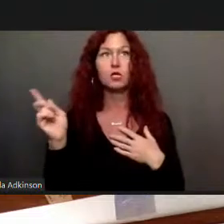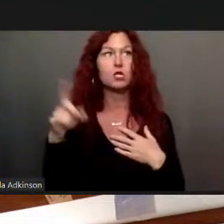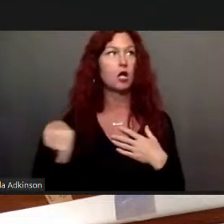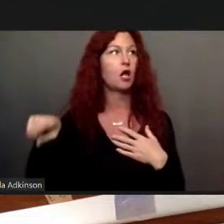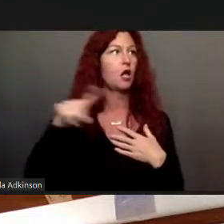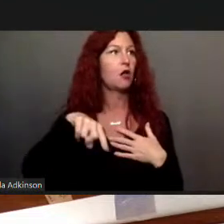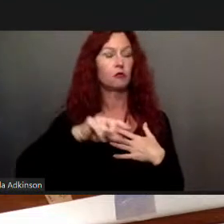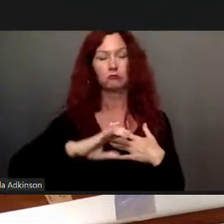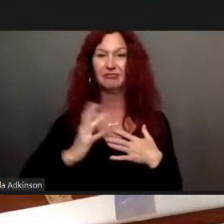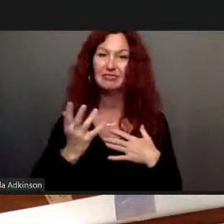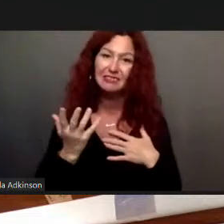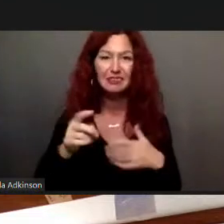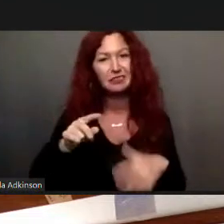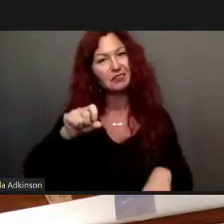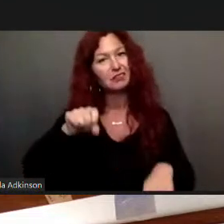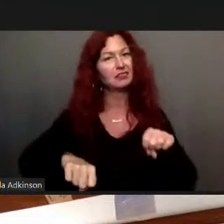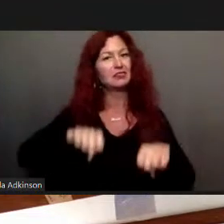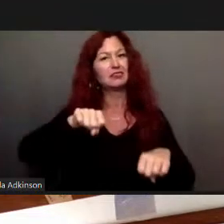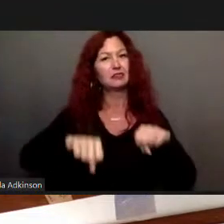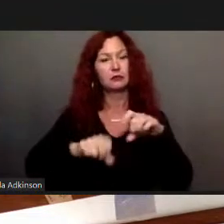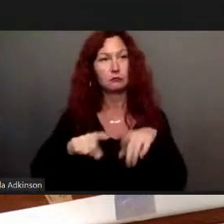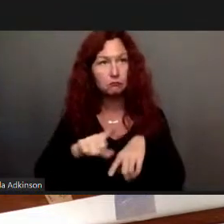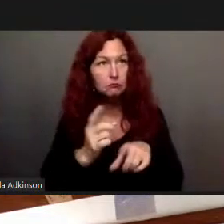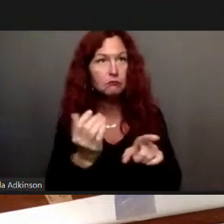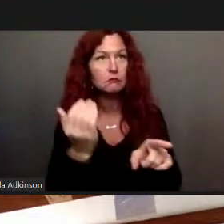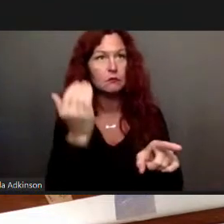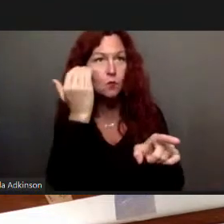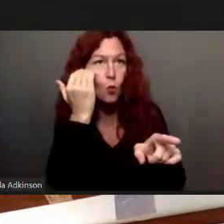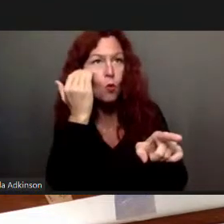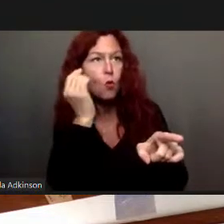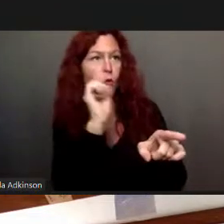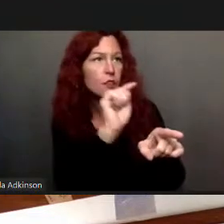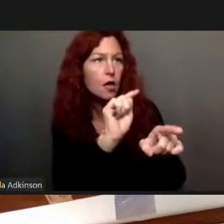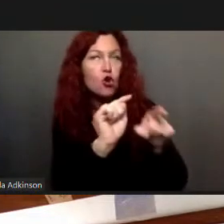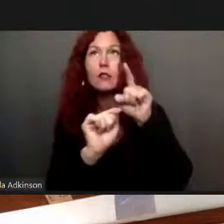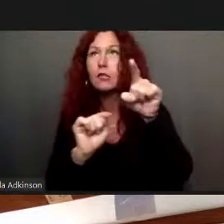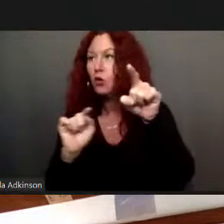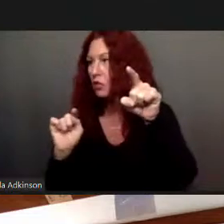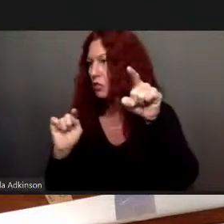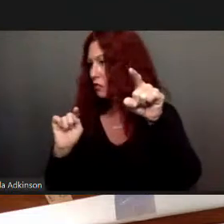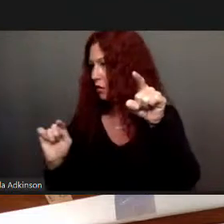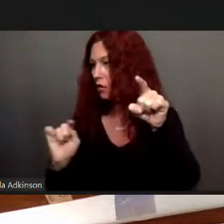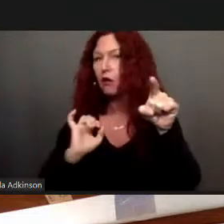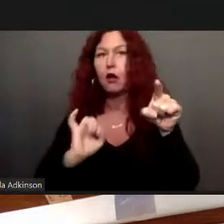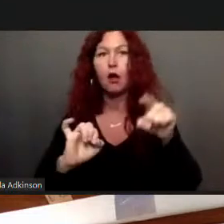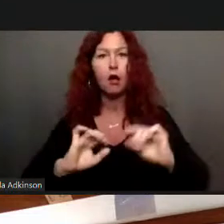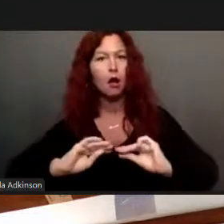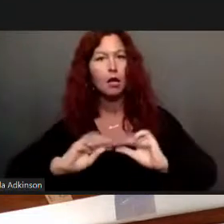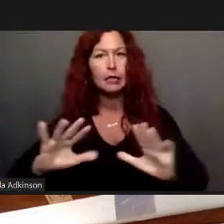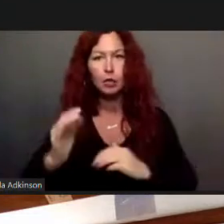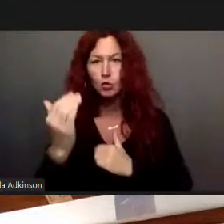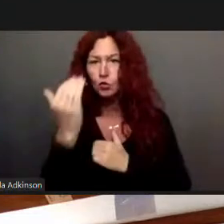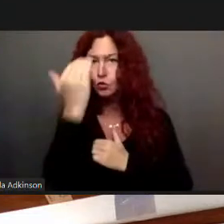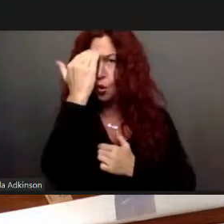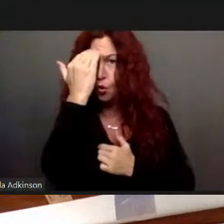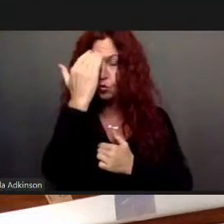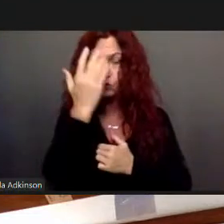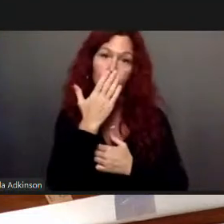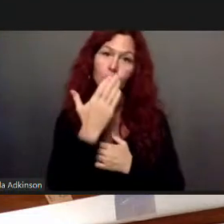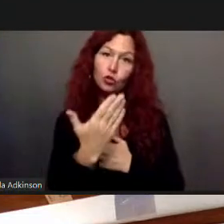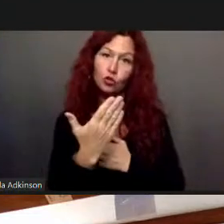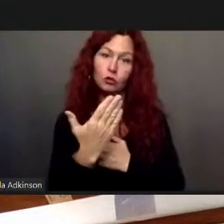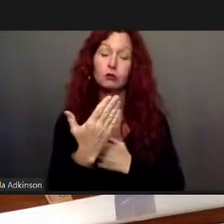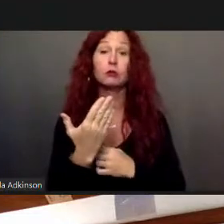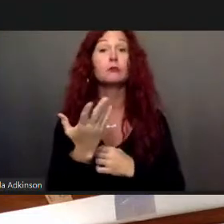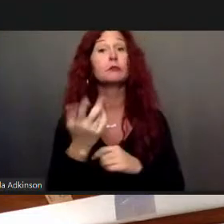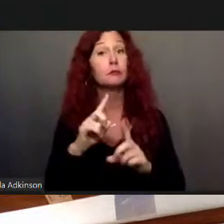basically shines a light on these certain areas, we need to go behind them and we need to start educating the people around that area that there is a high incidence